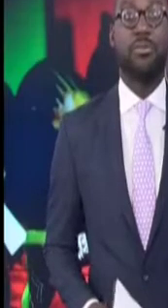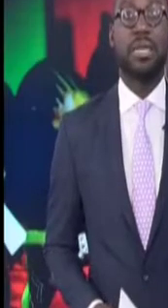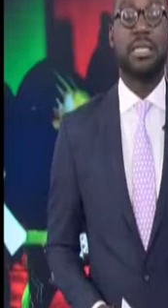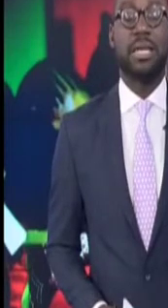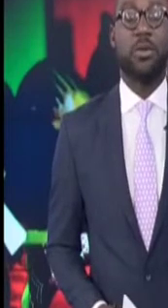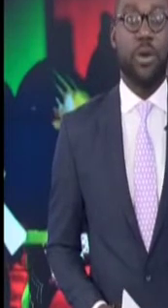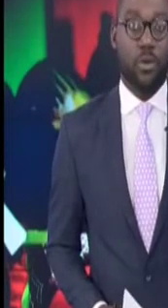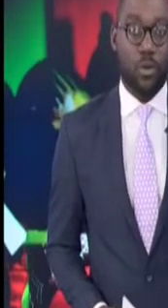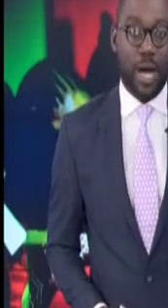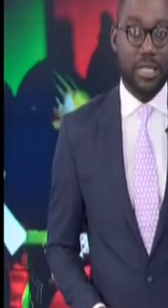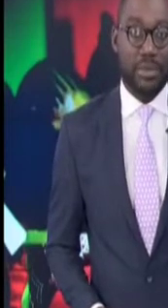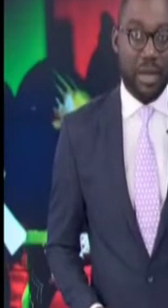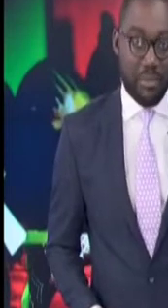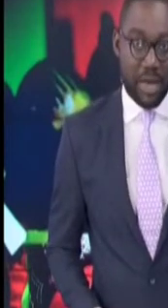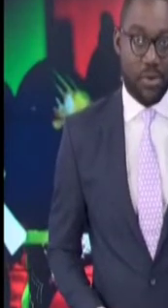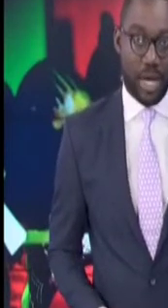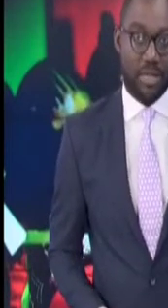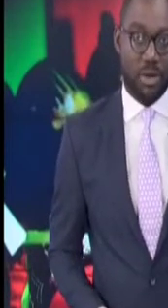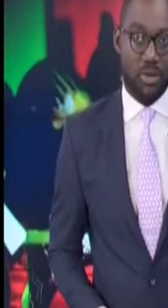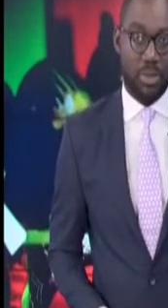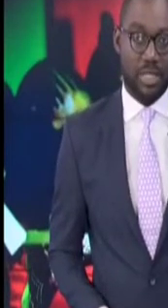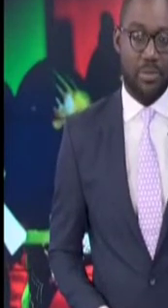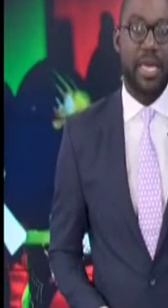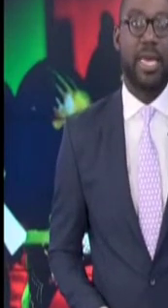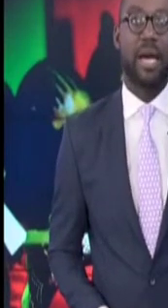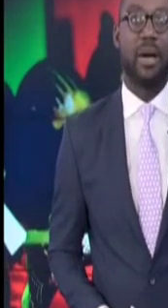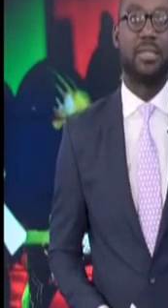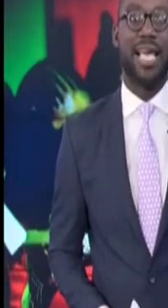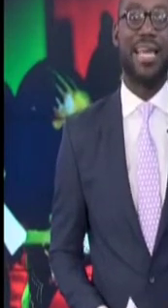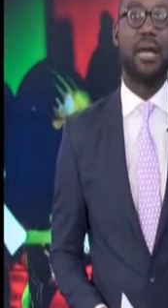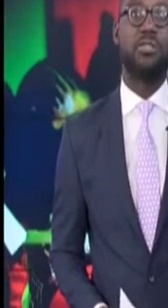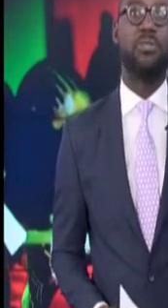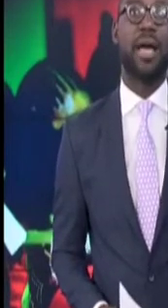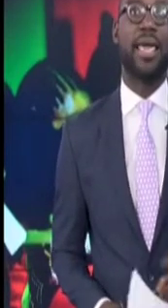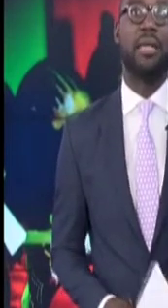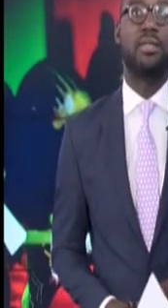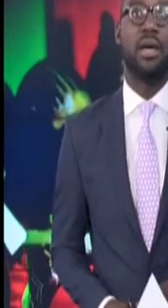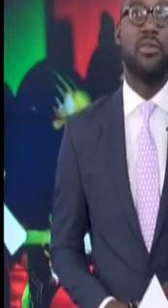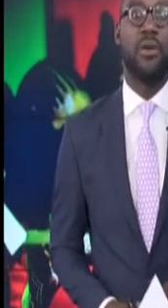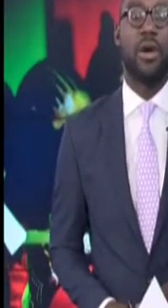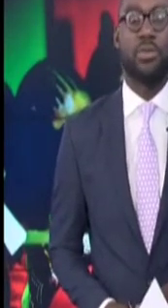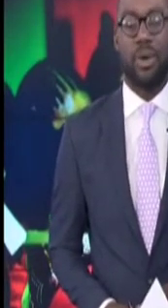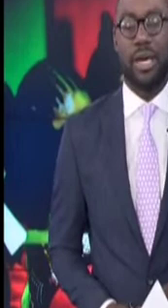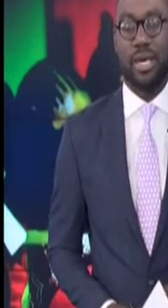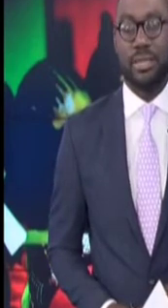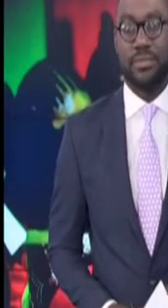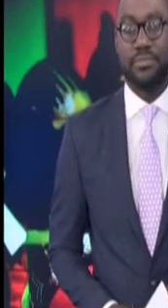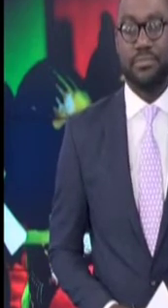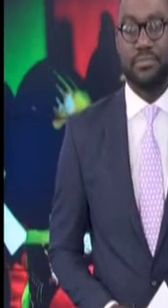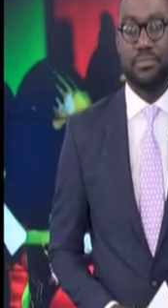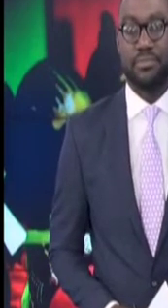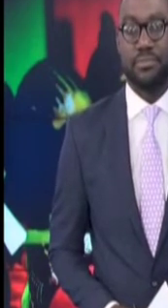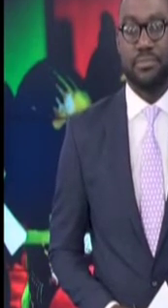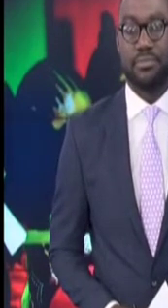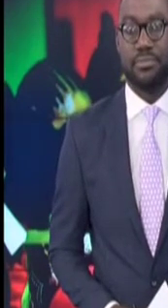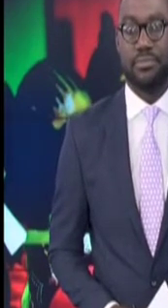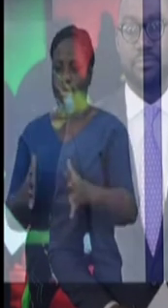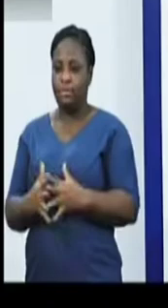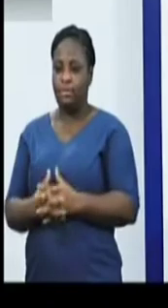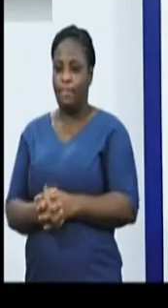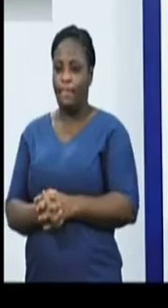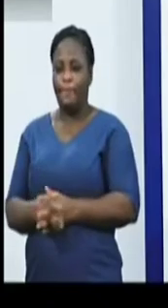The Health Minister Kweku Ajimaimenu has also been speaking about the announced package for health workers.